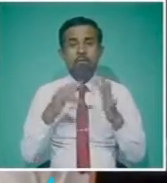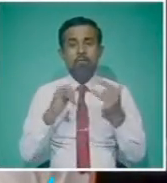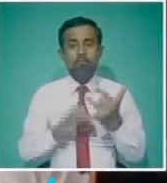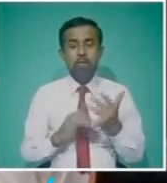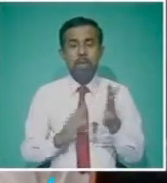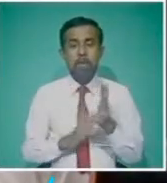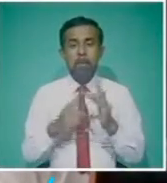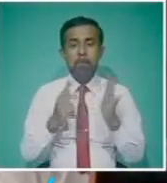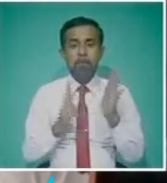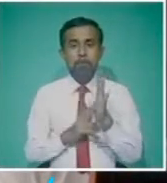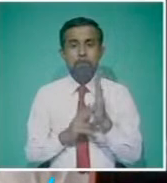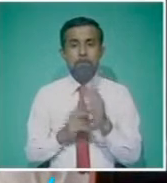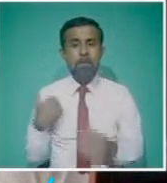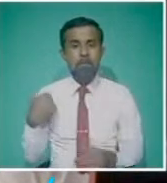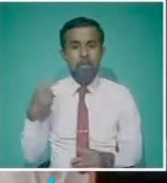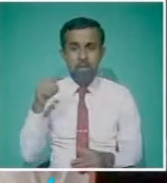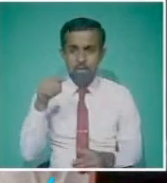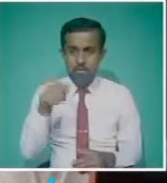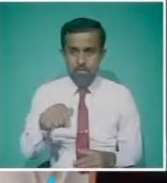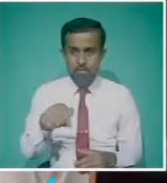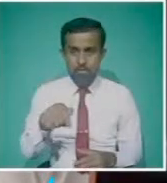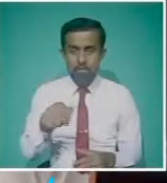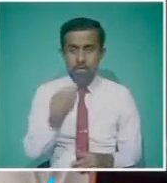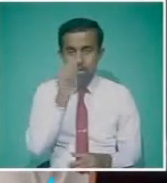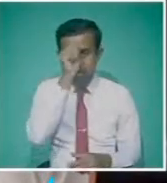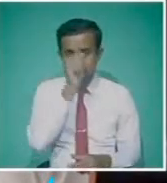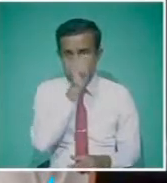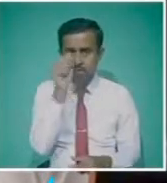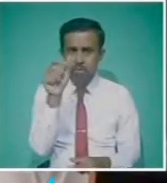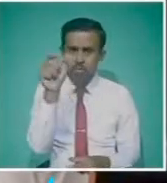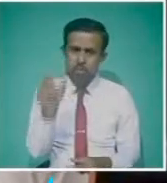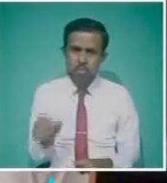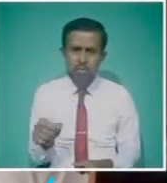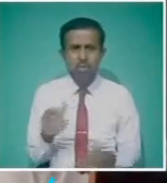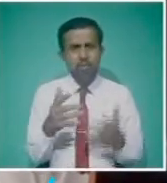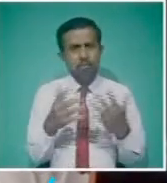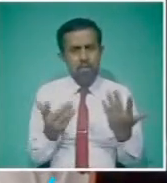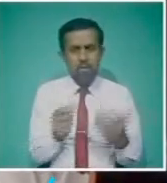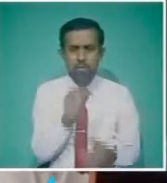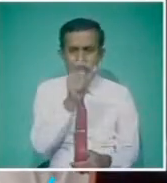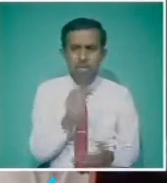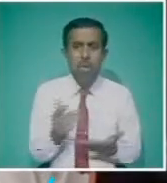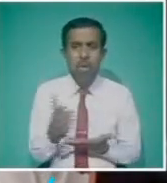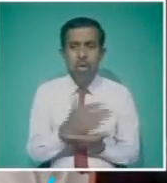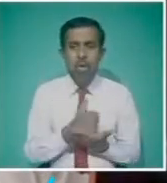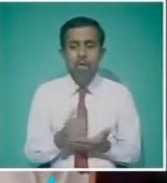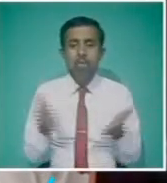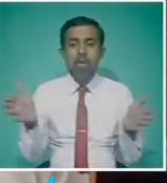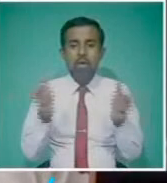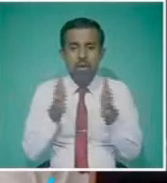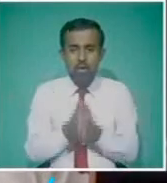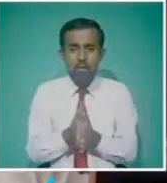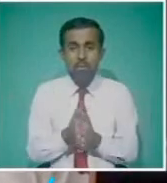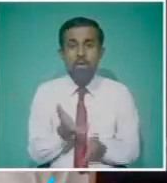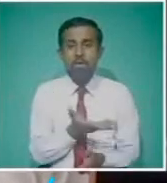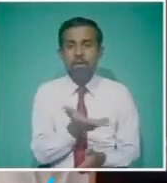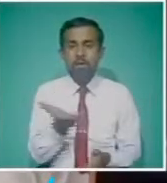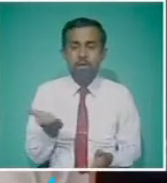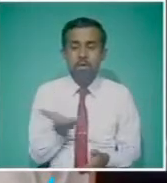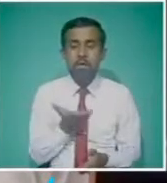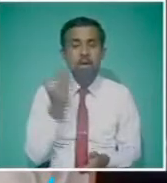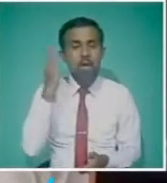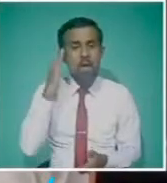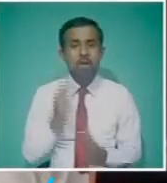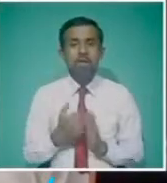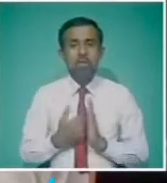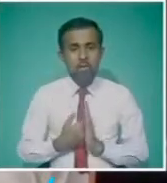non-Christian, joined in to sing her favorite hymn, "The Lord is my shepherd." Goodness and mercy all my